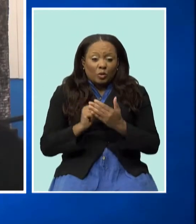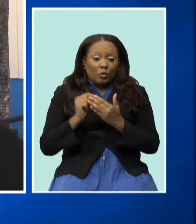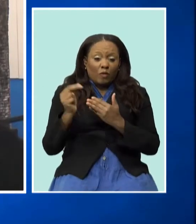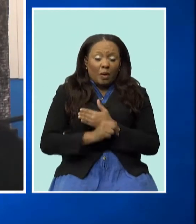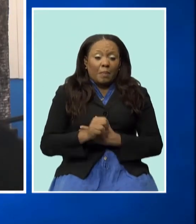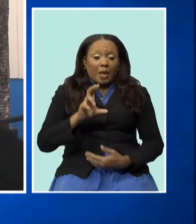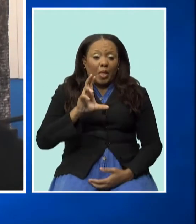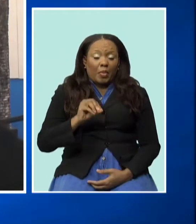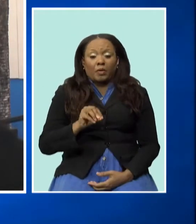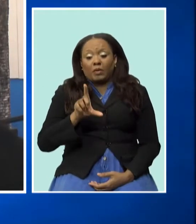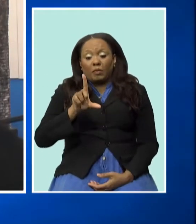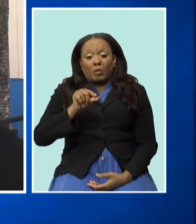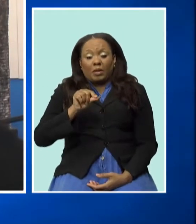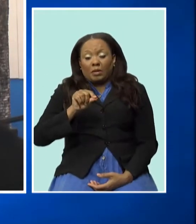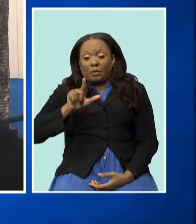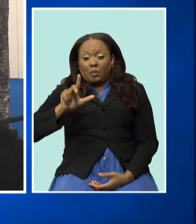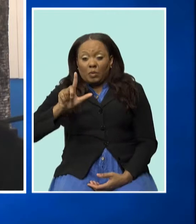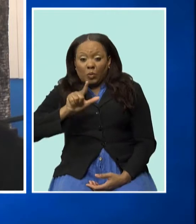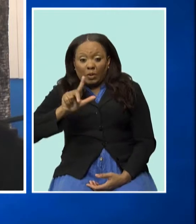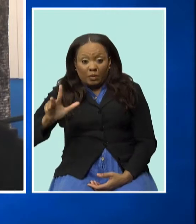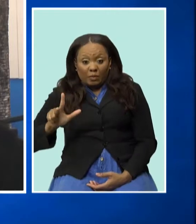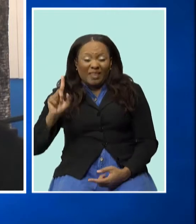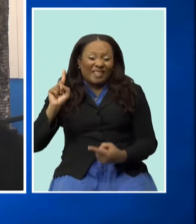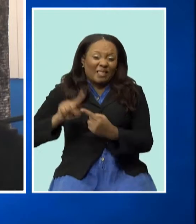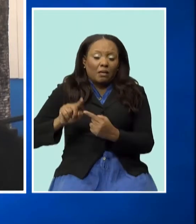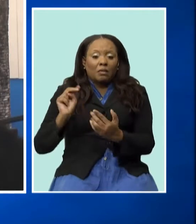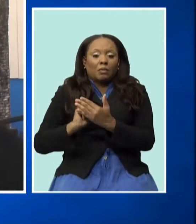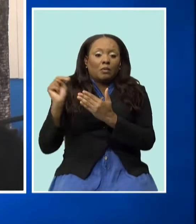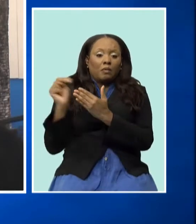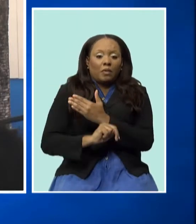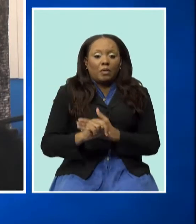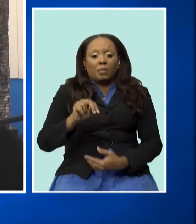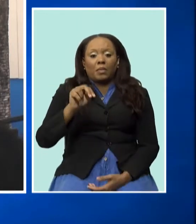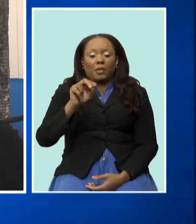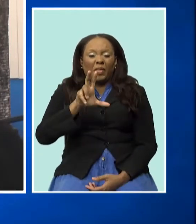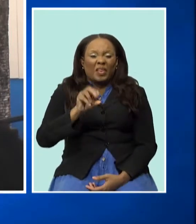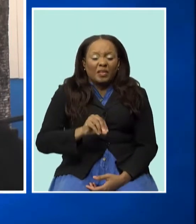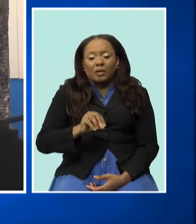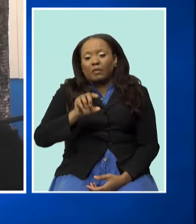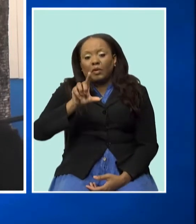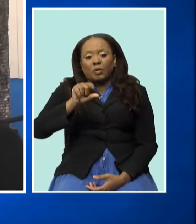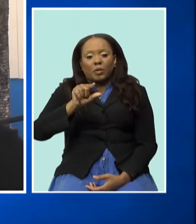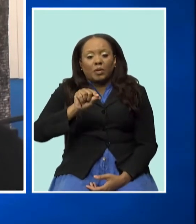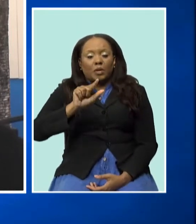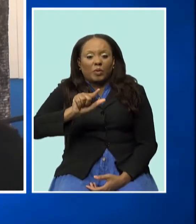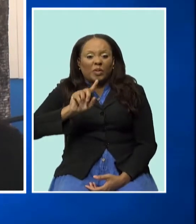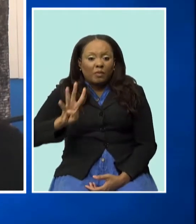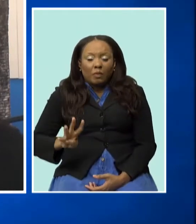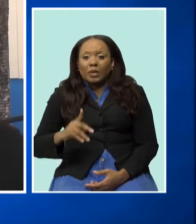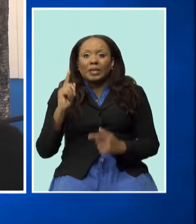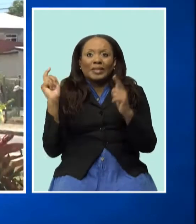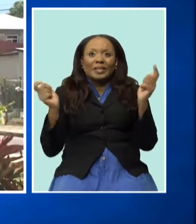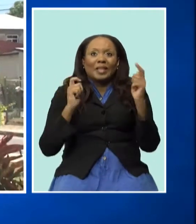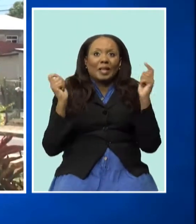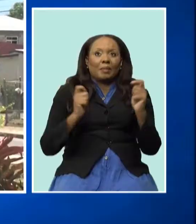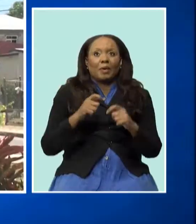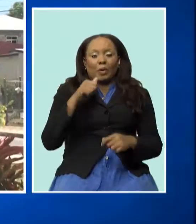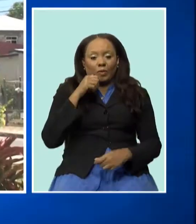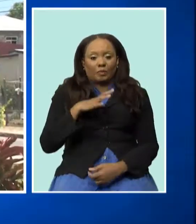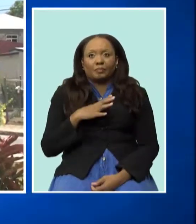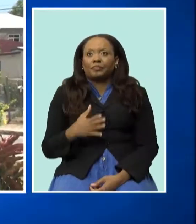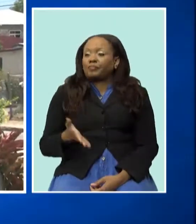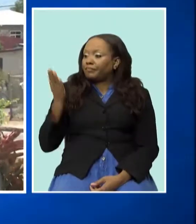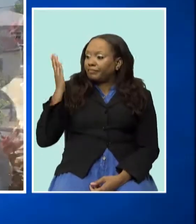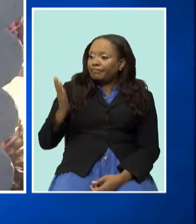the centennial anniversary of this great Barbadian woman. The gardens,